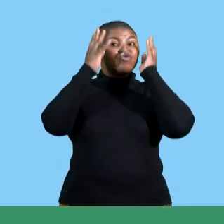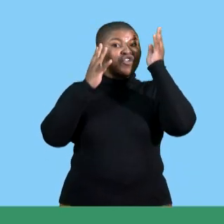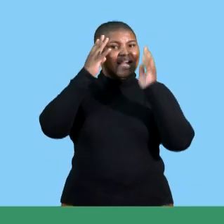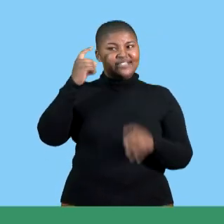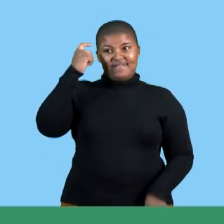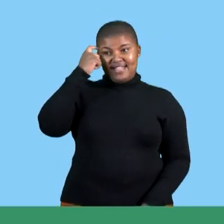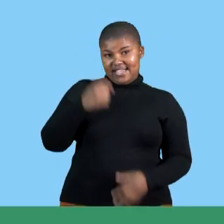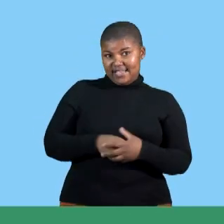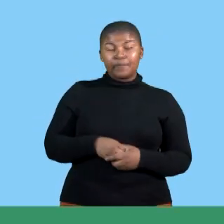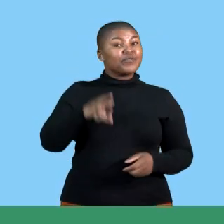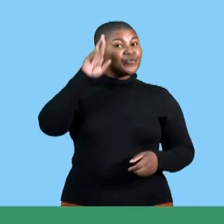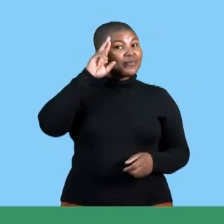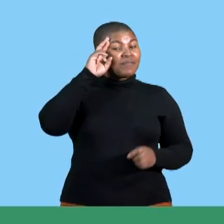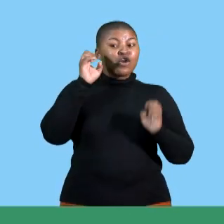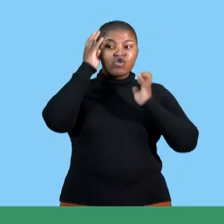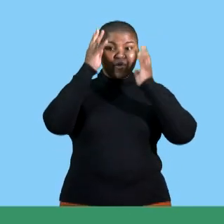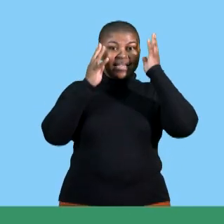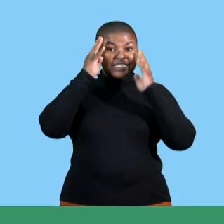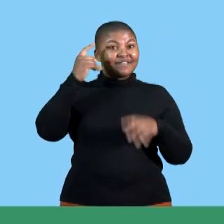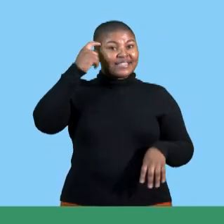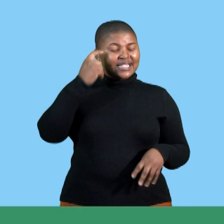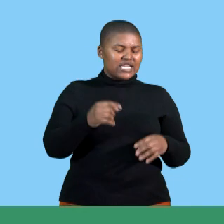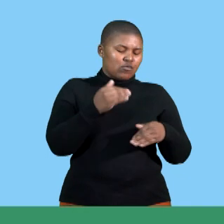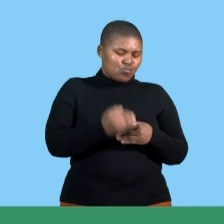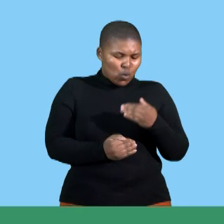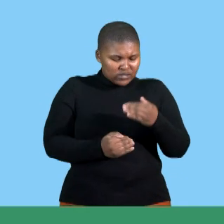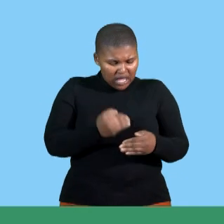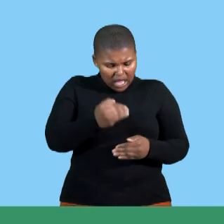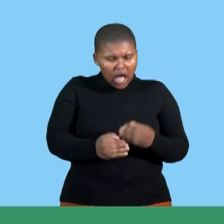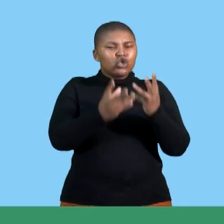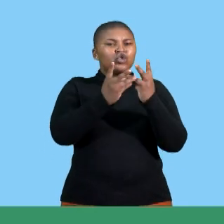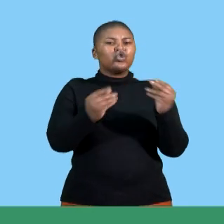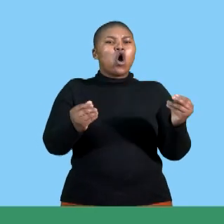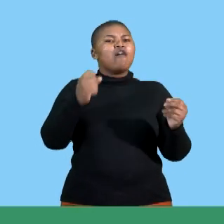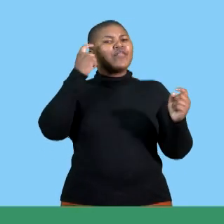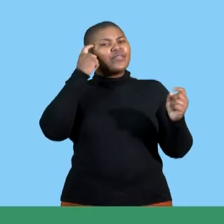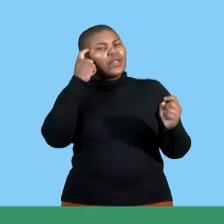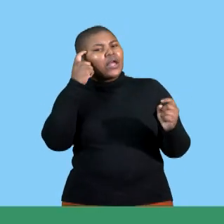creative thinking. Remember, it's that process of thinking innovatively, thinking